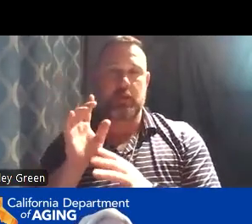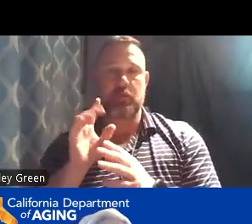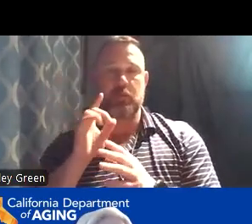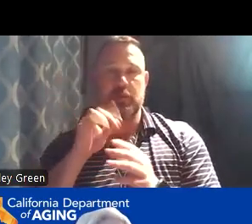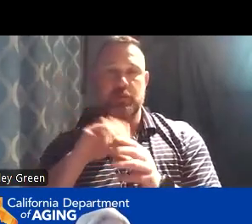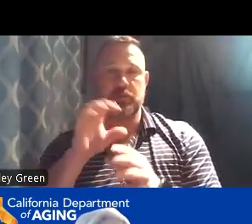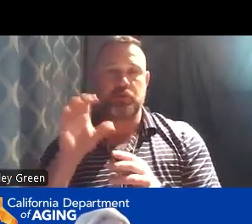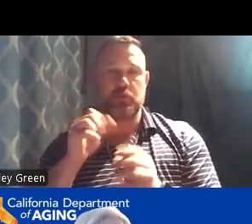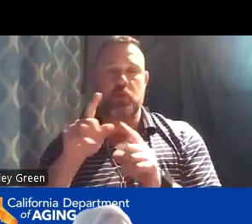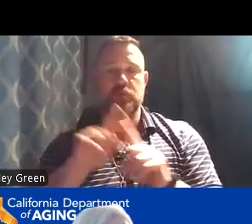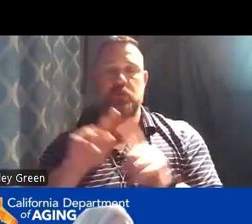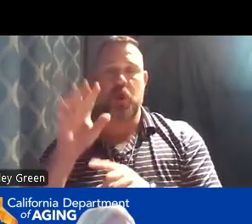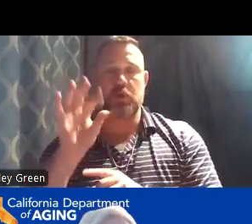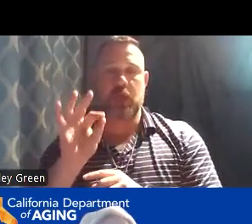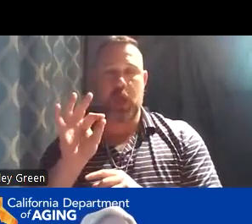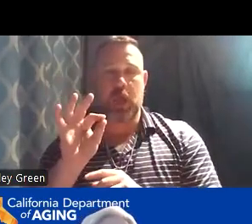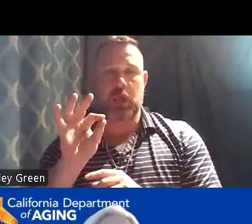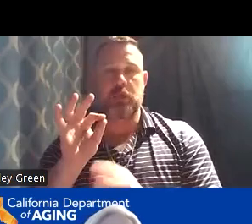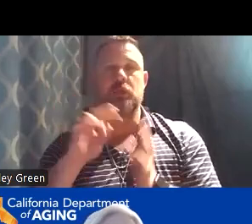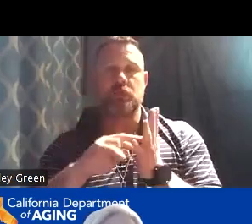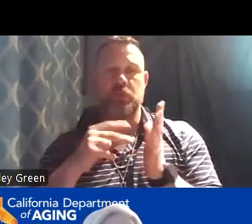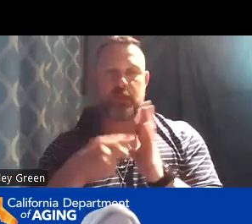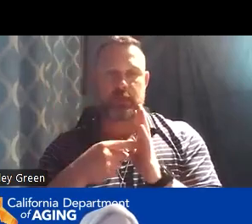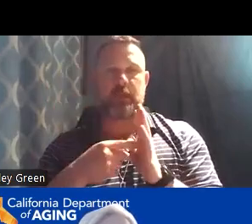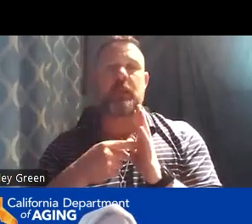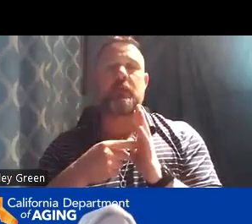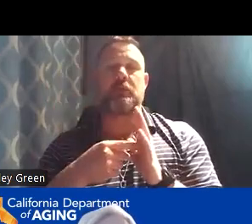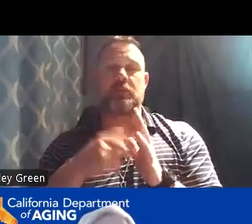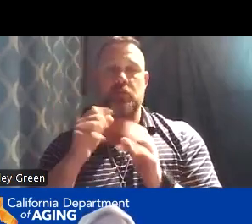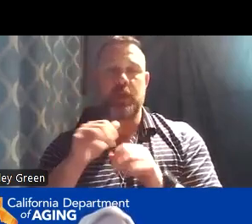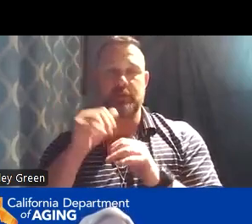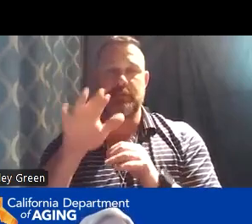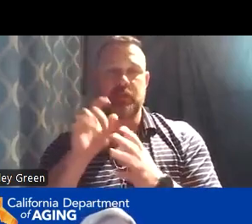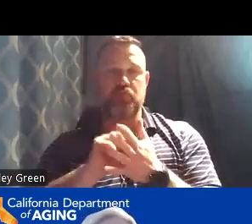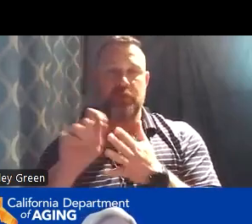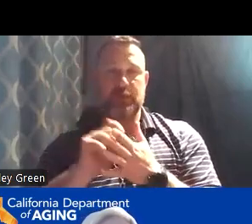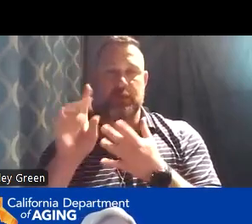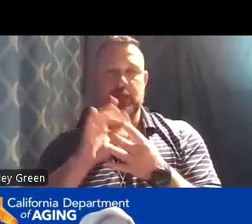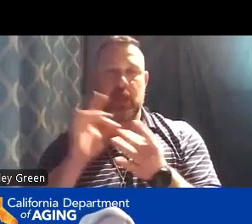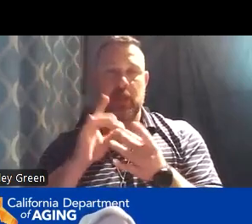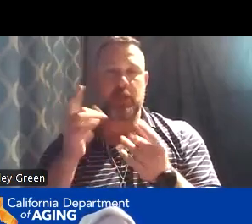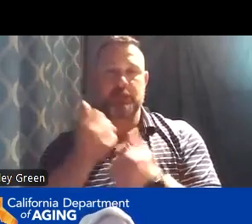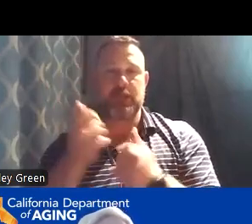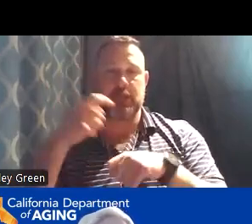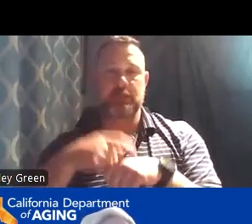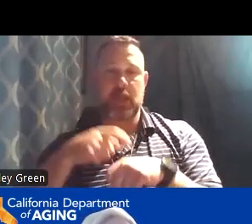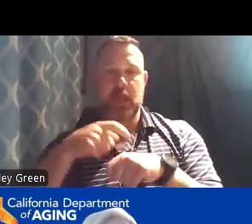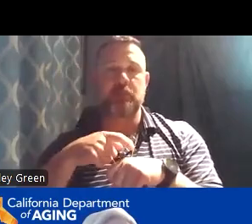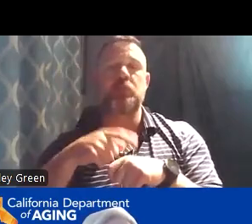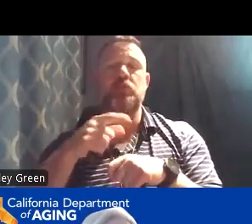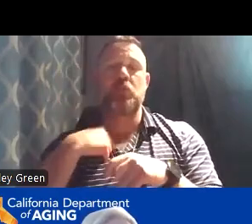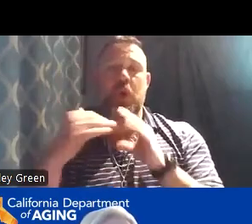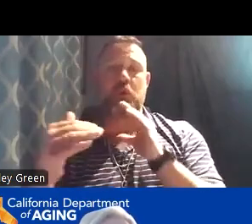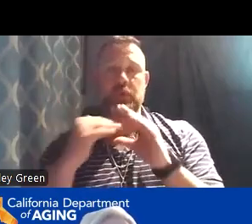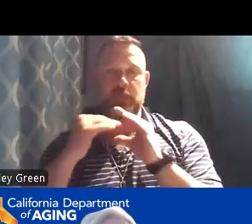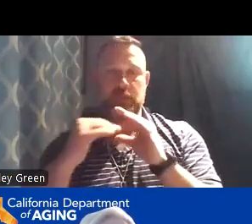or *9, which will also indicate. Of course, you can send your written comments at any time to our